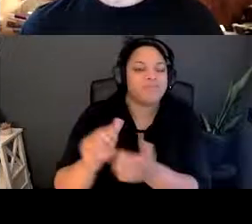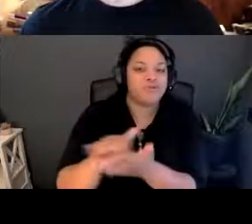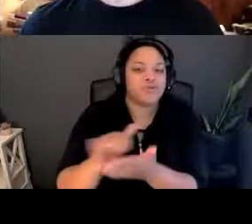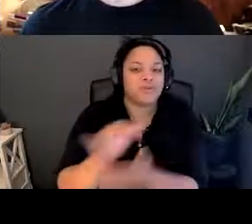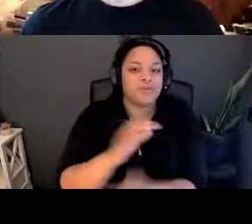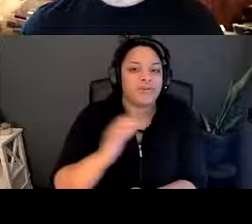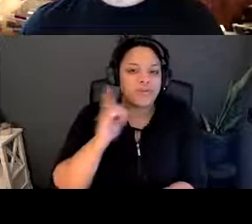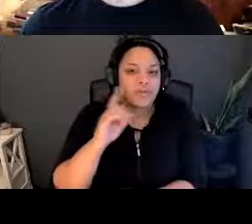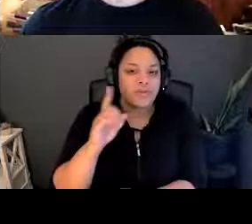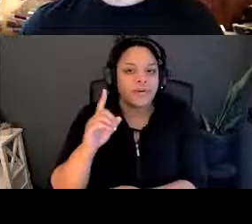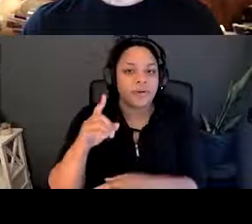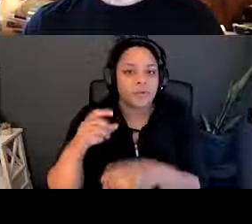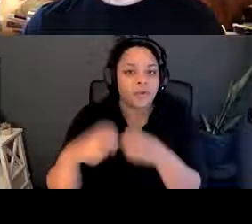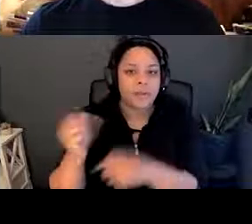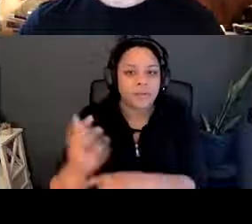Problem Gambling.